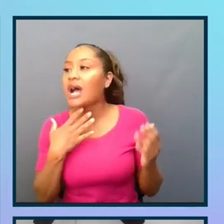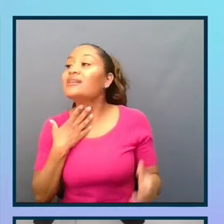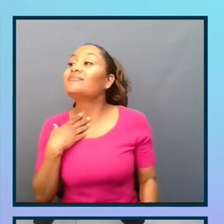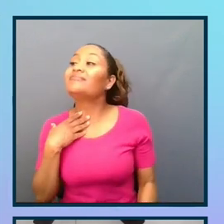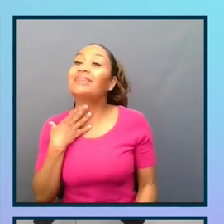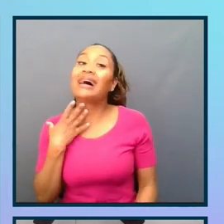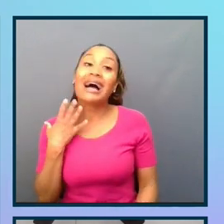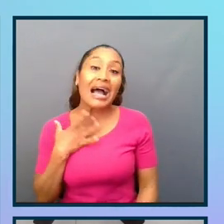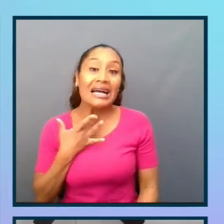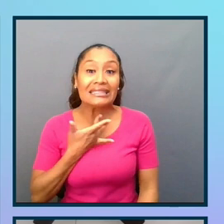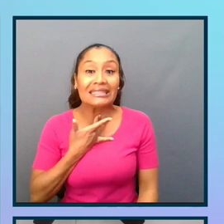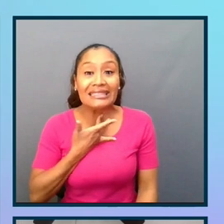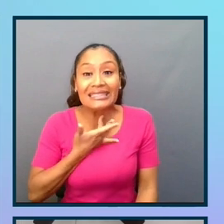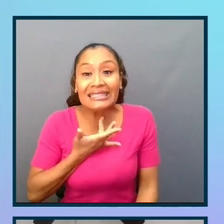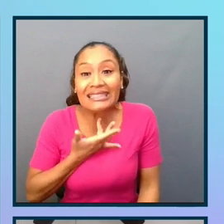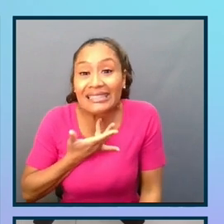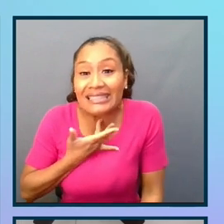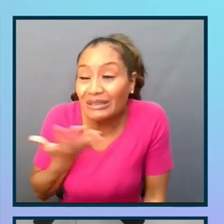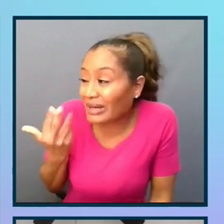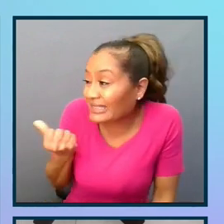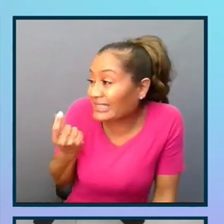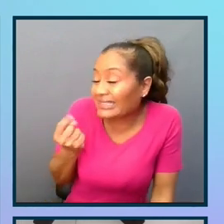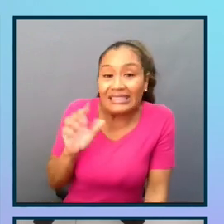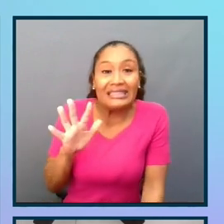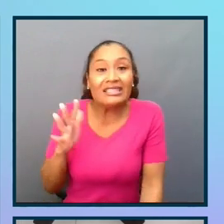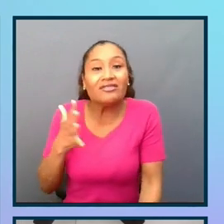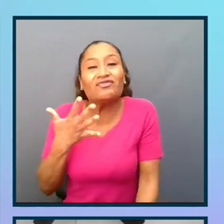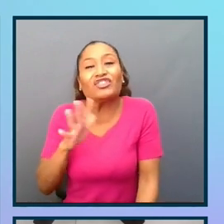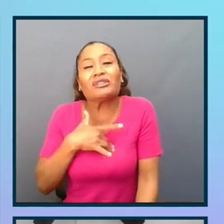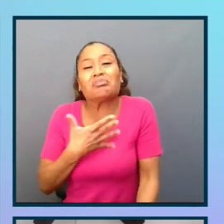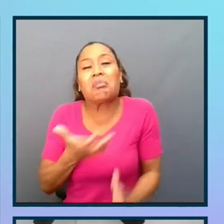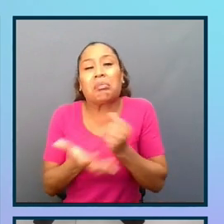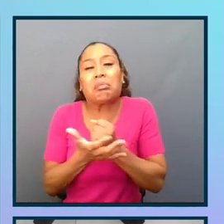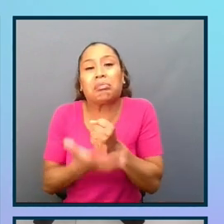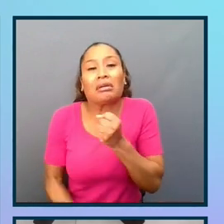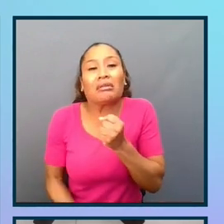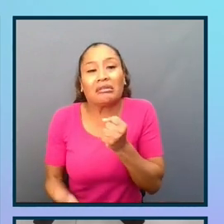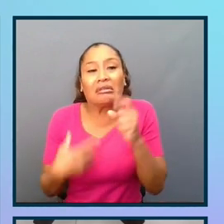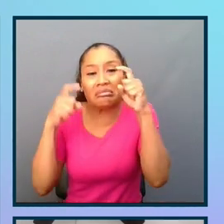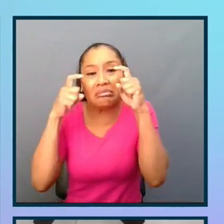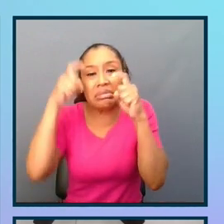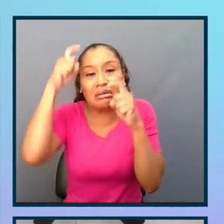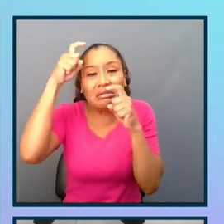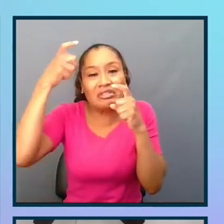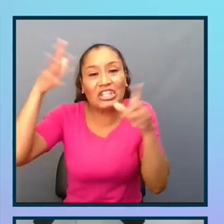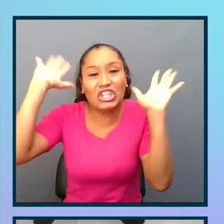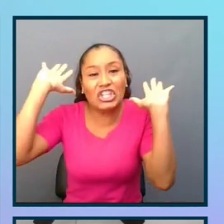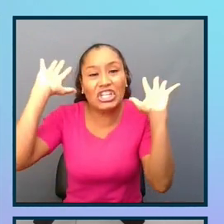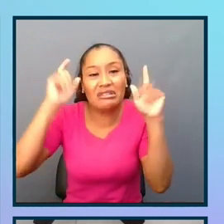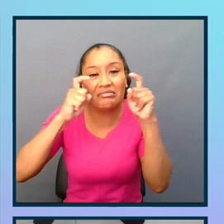What? At this point, my heart sank and my eyebrows started to rise again.